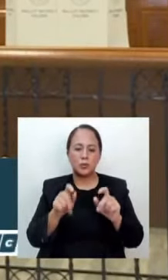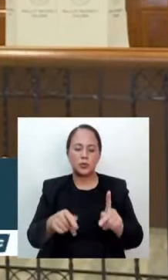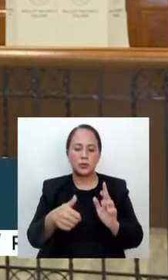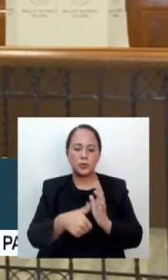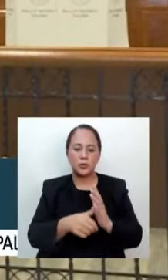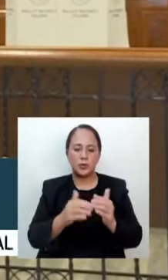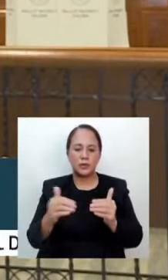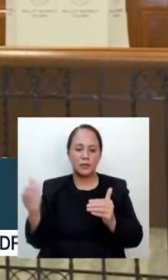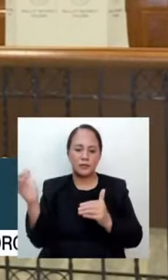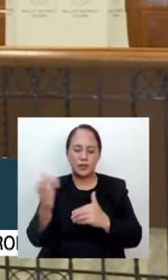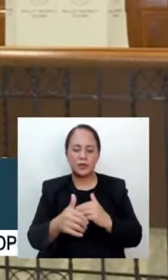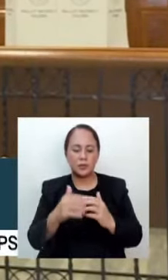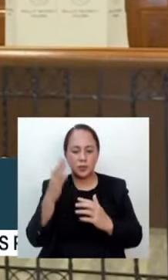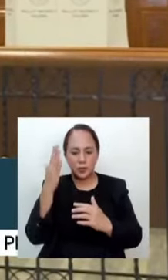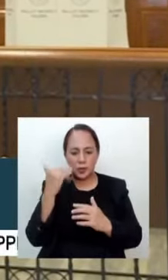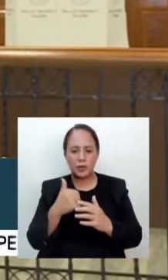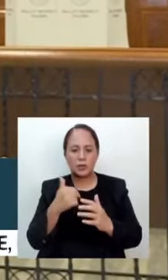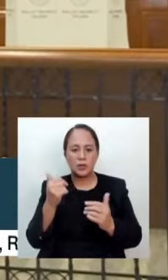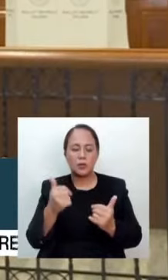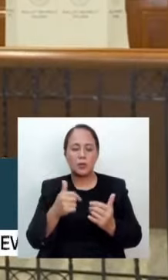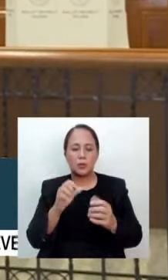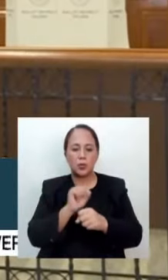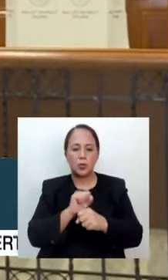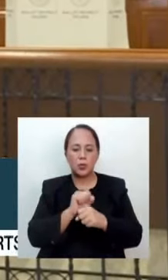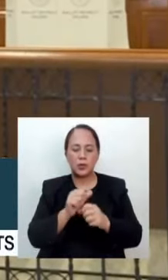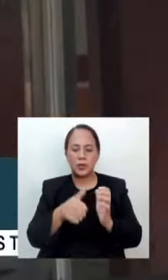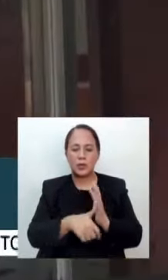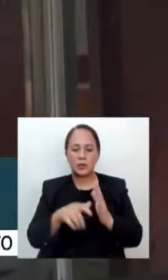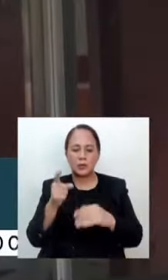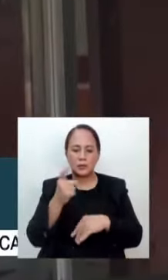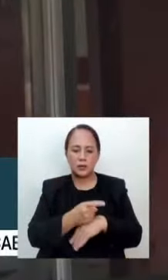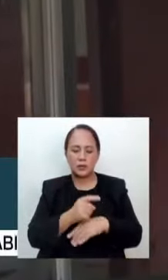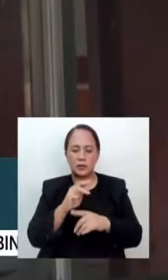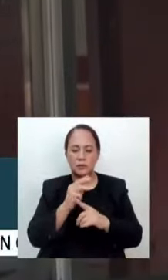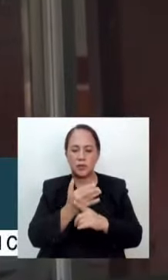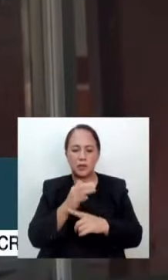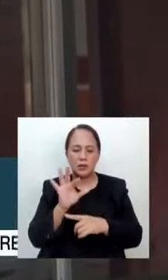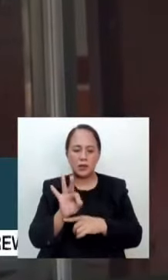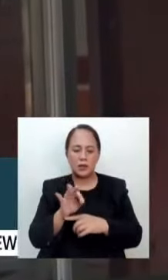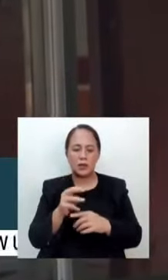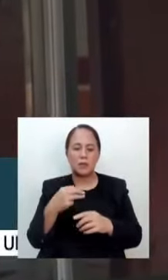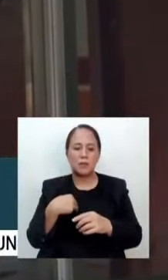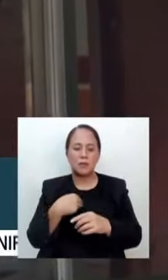ahead because they will be on duty on Election Day, May 9. Members